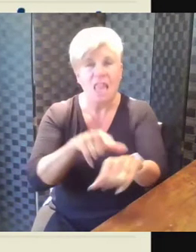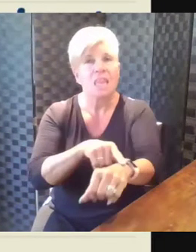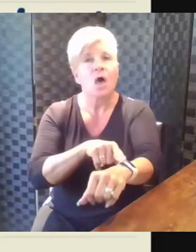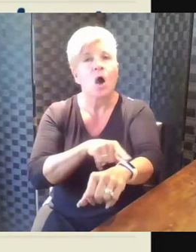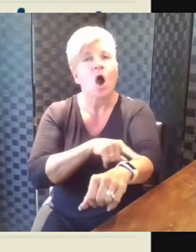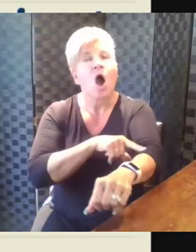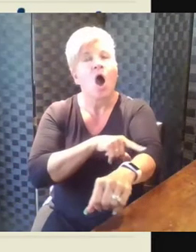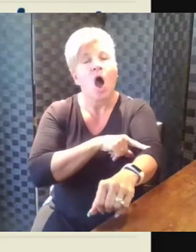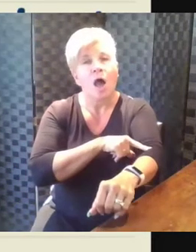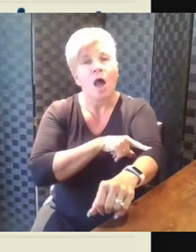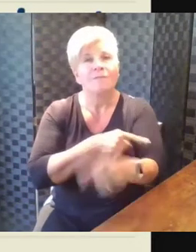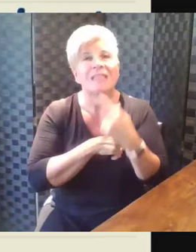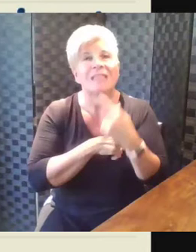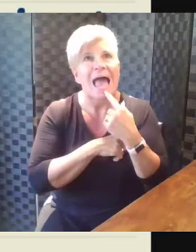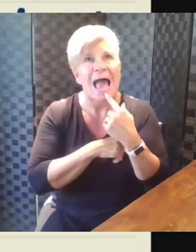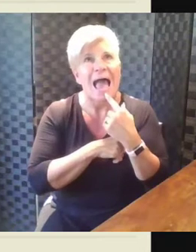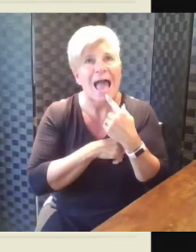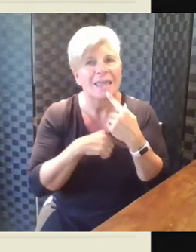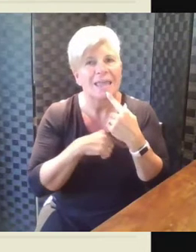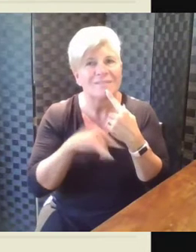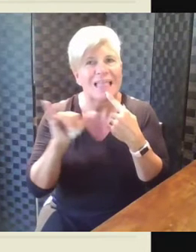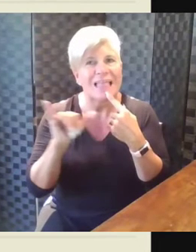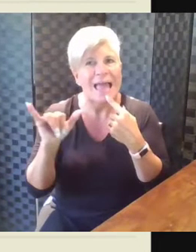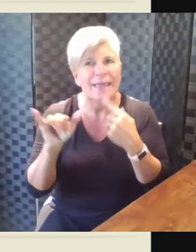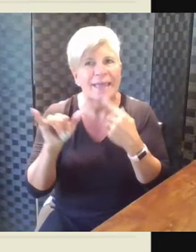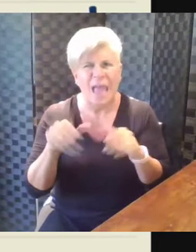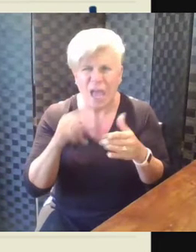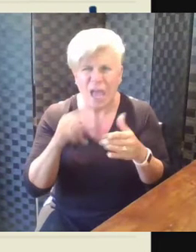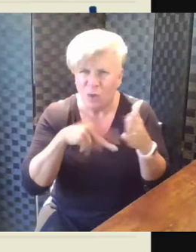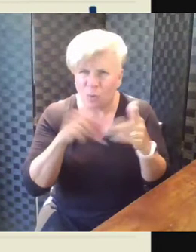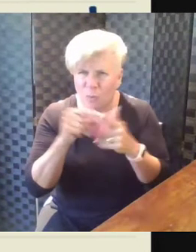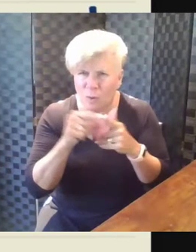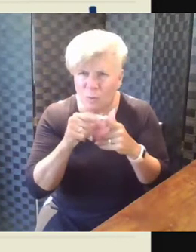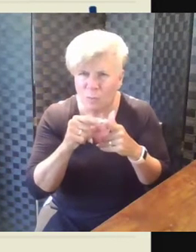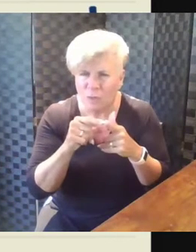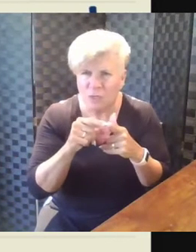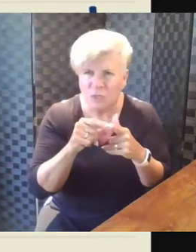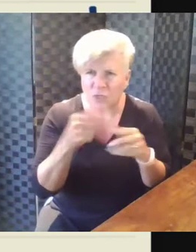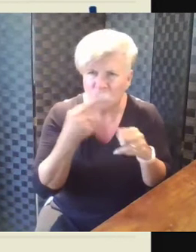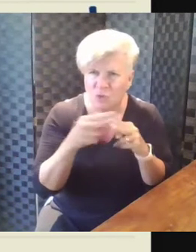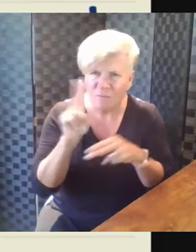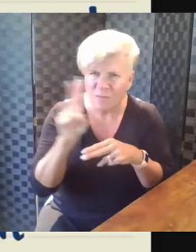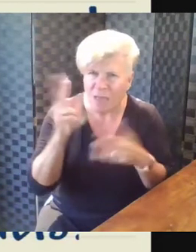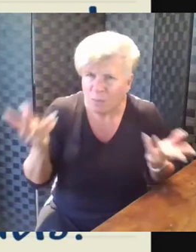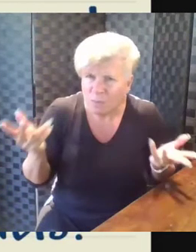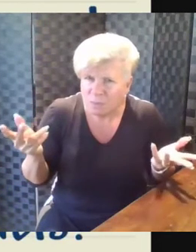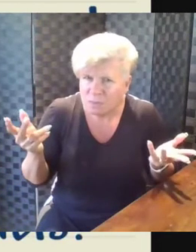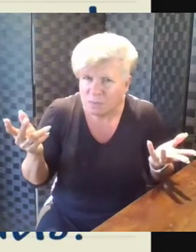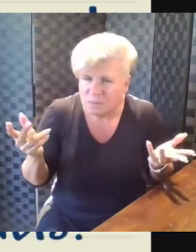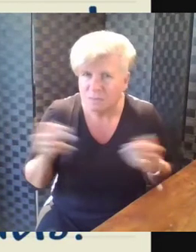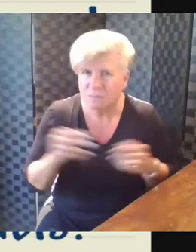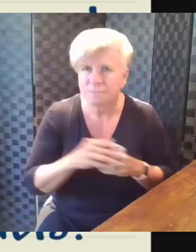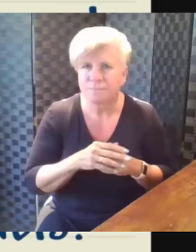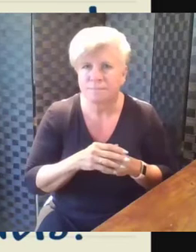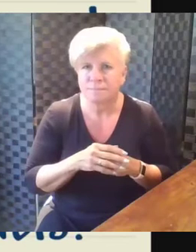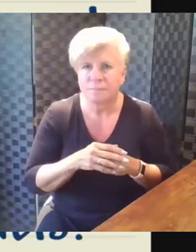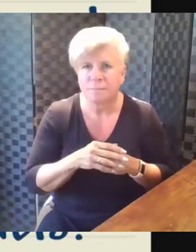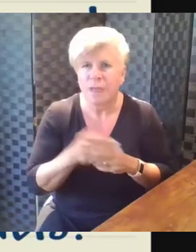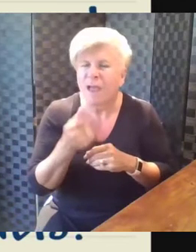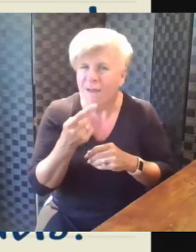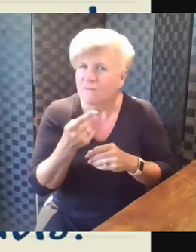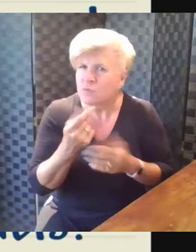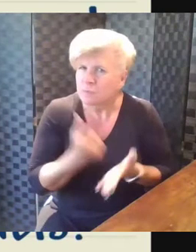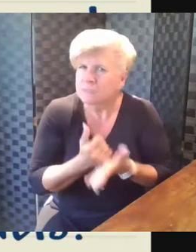long vowel sound. How can you read words with short vowels? There are a